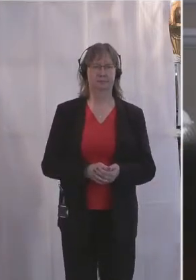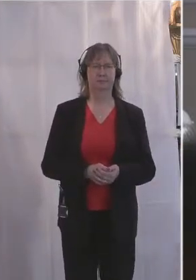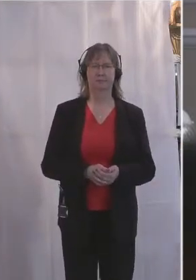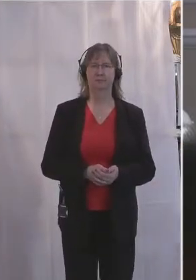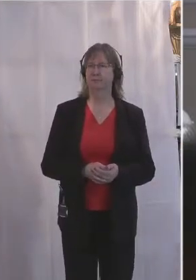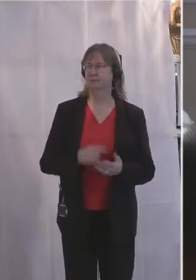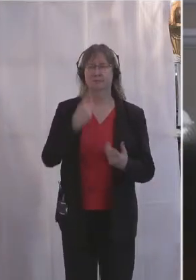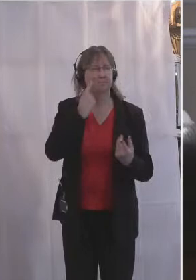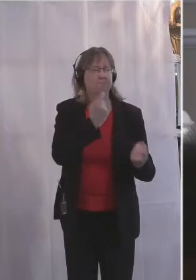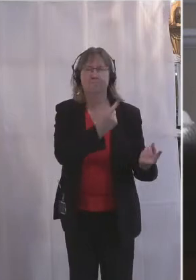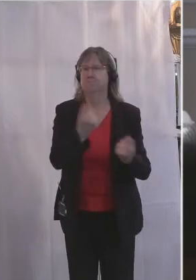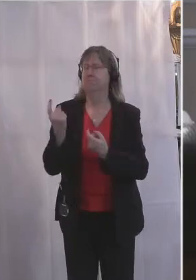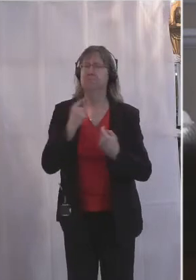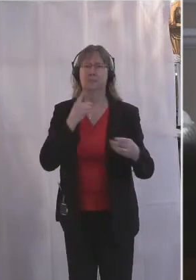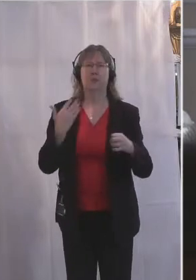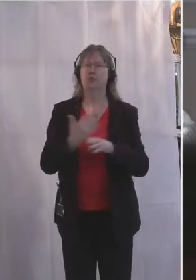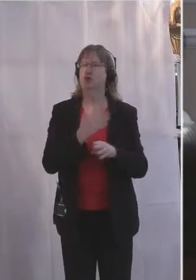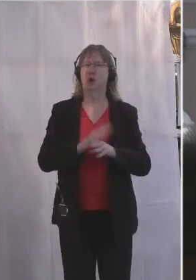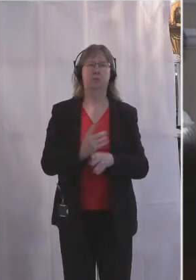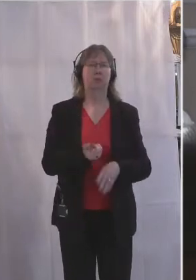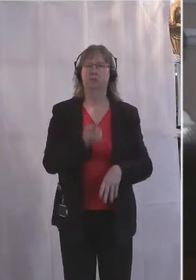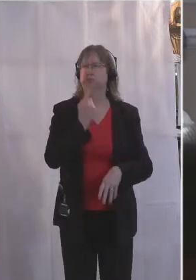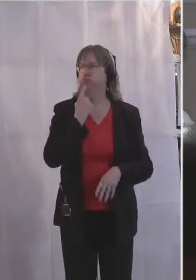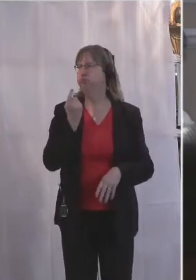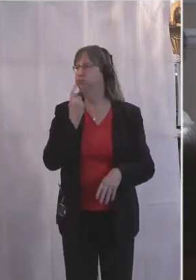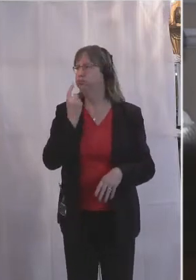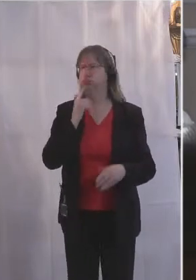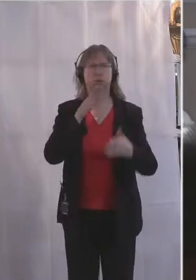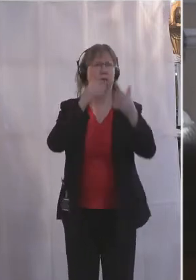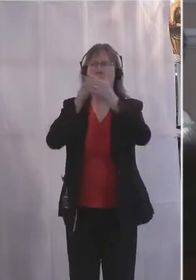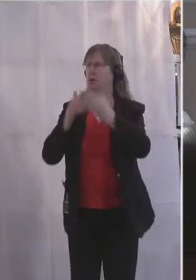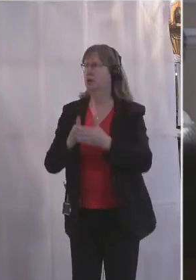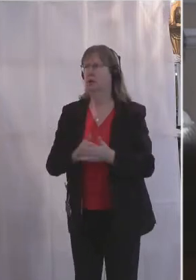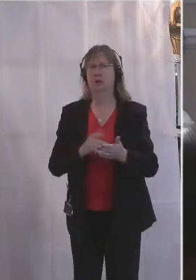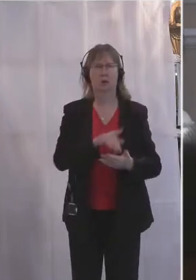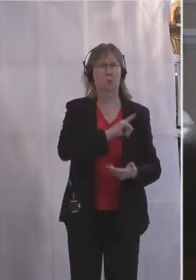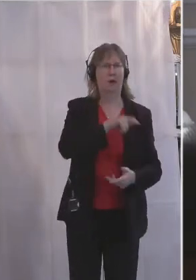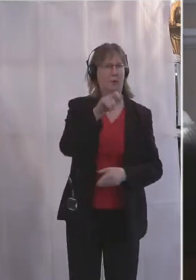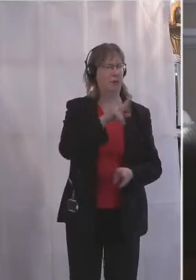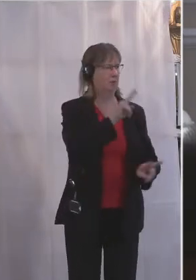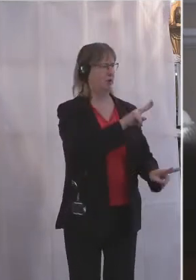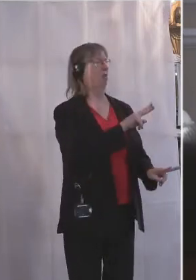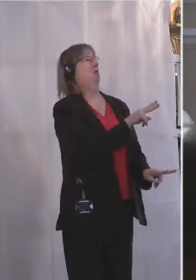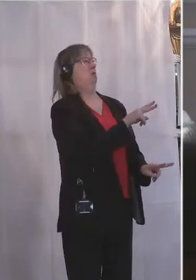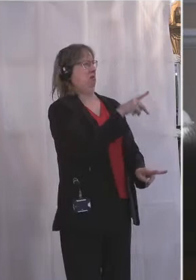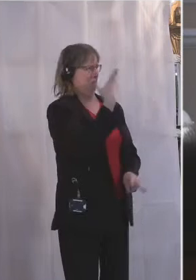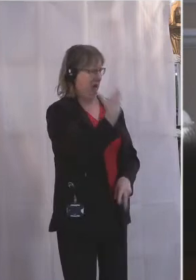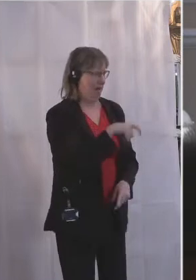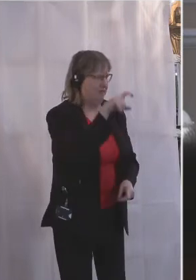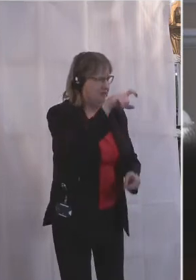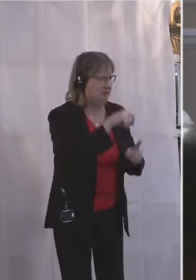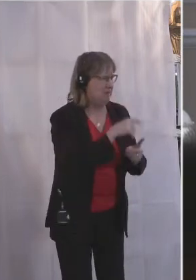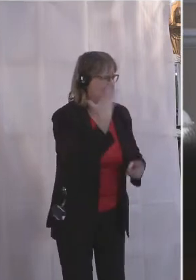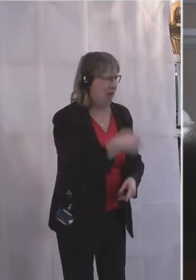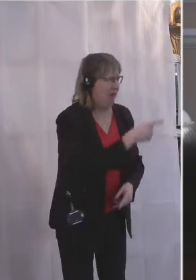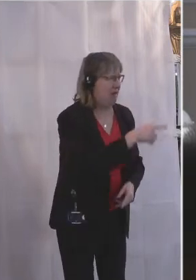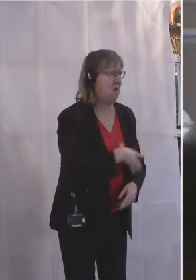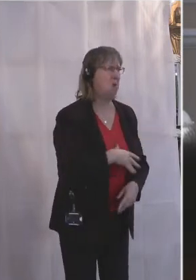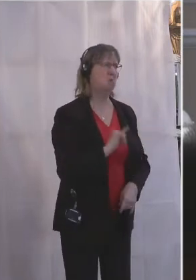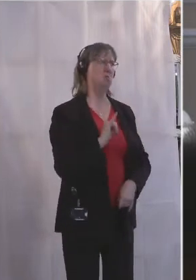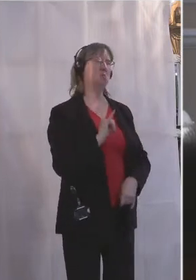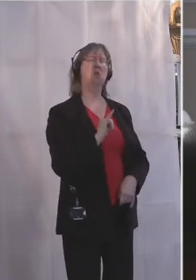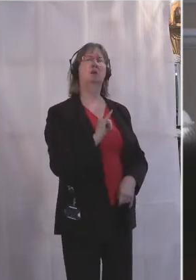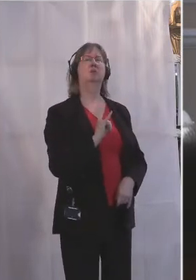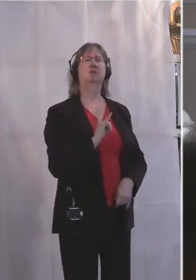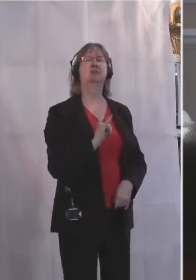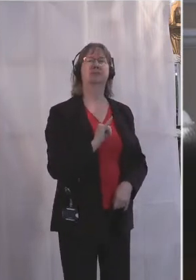struggling to get a job only because everybody saw actually my cerebral palsy